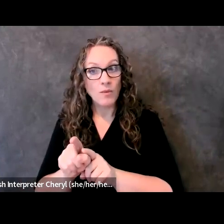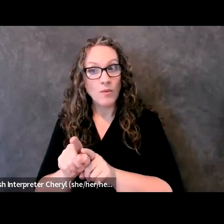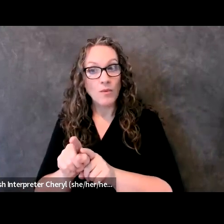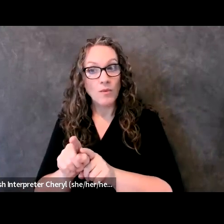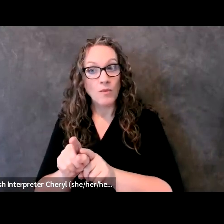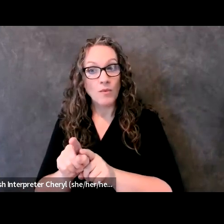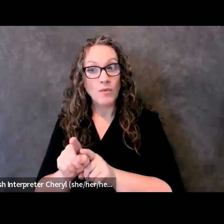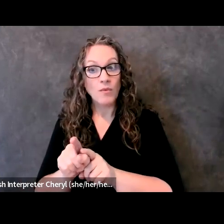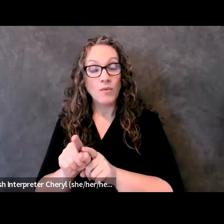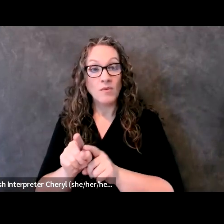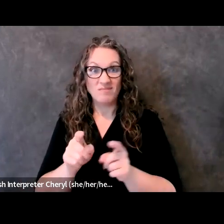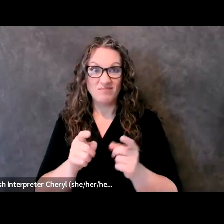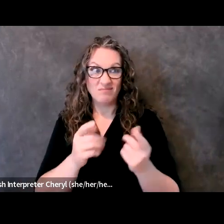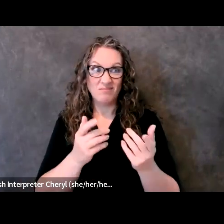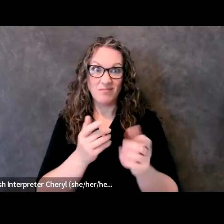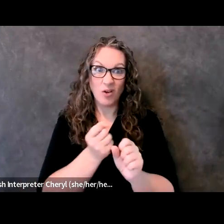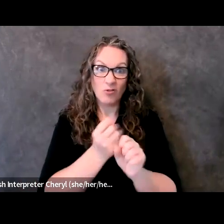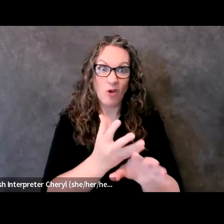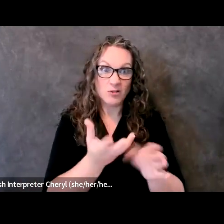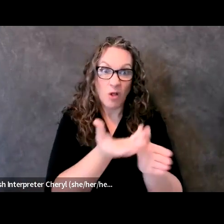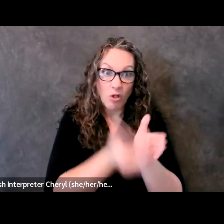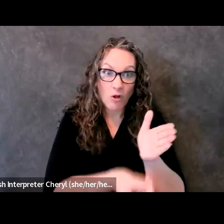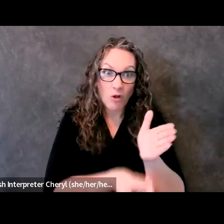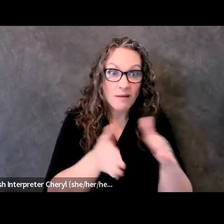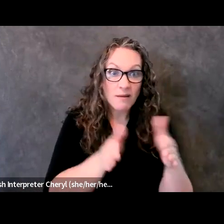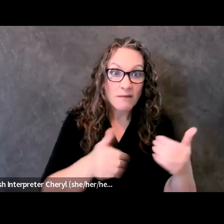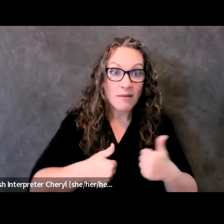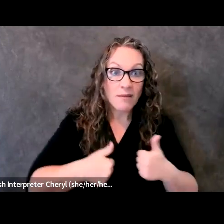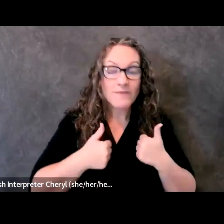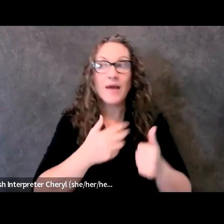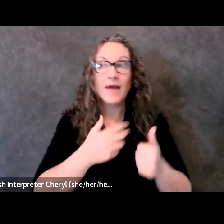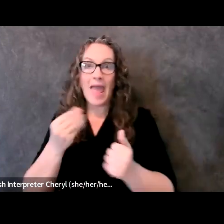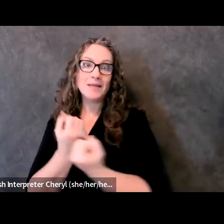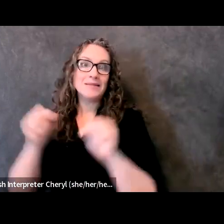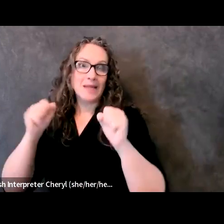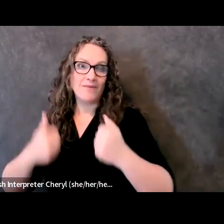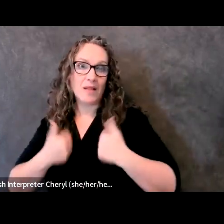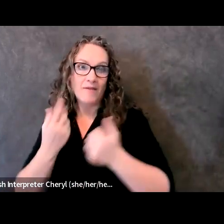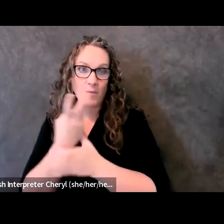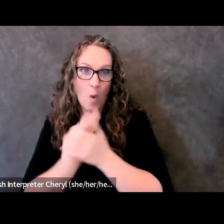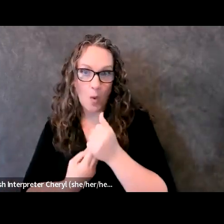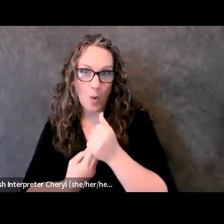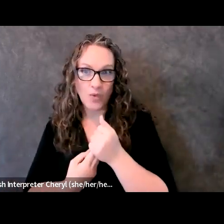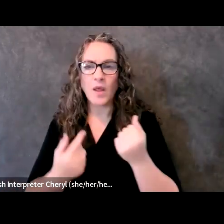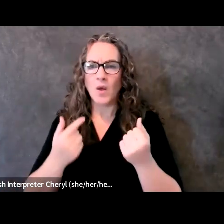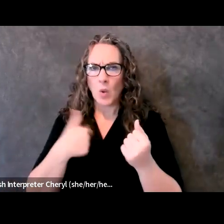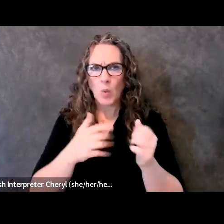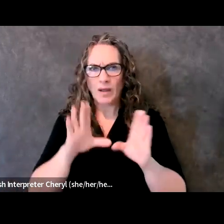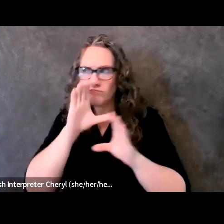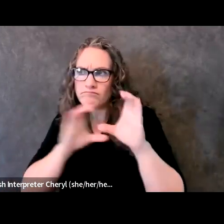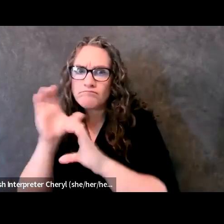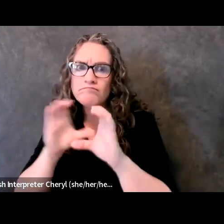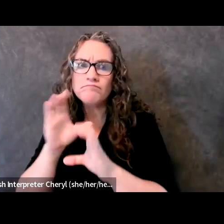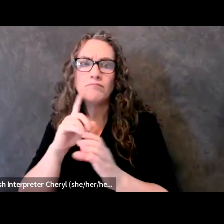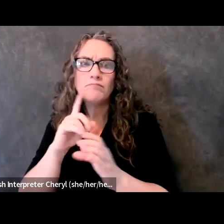can cost lives and save lives. And we're looking at mostly what we need to use, what resources can save lives and